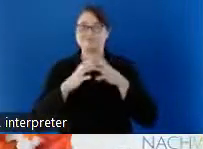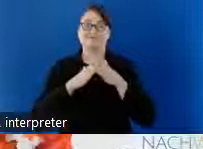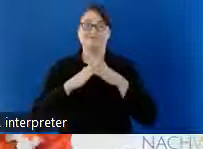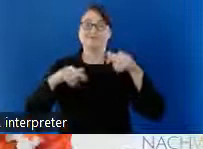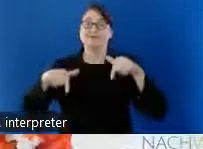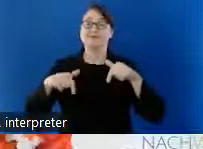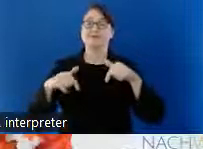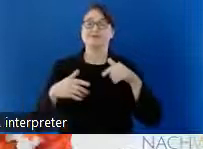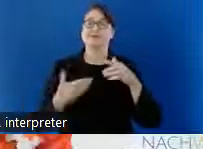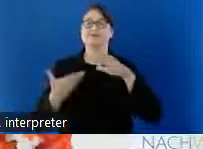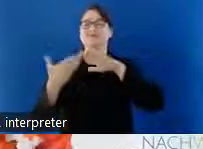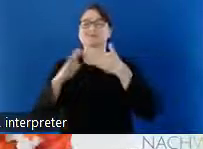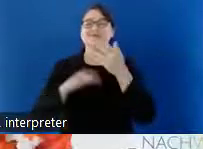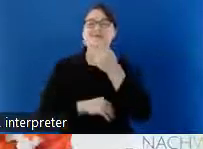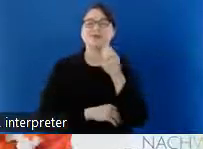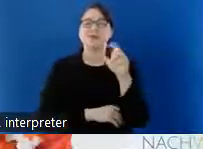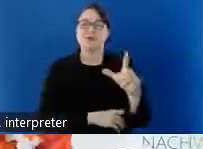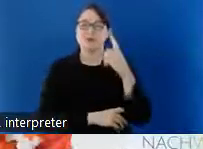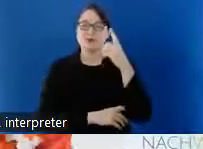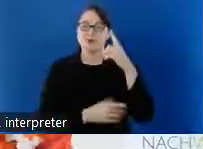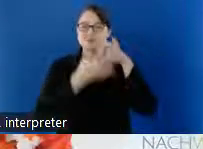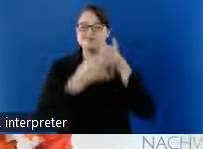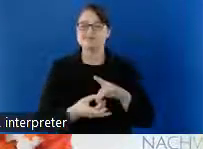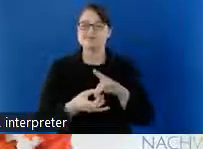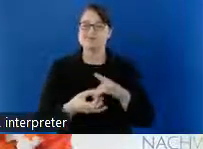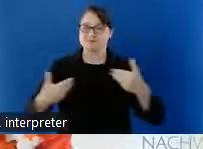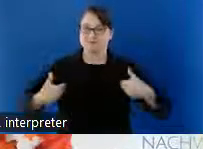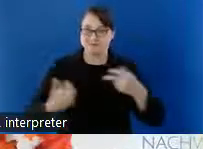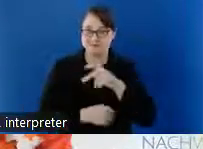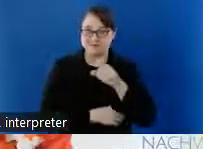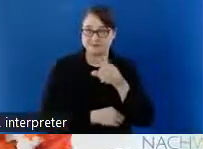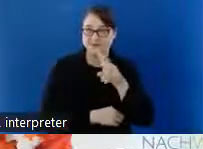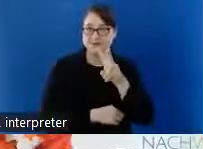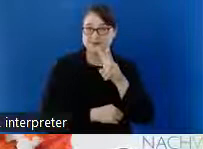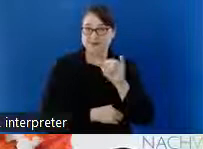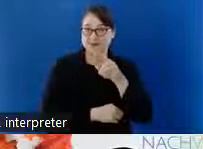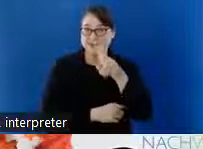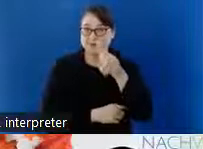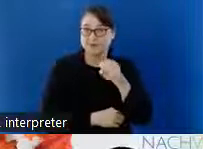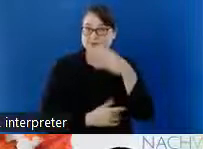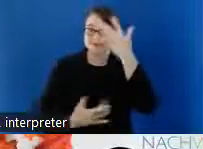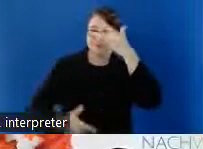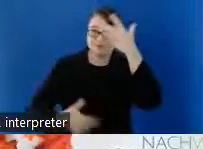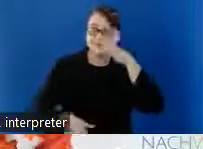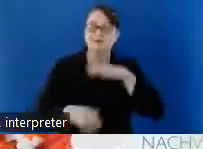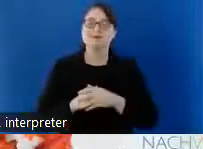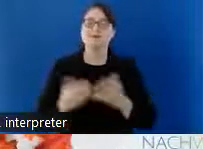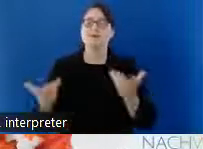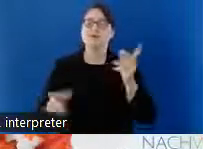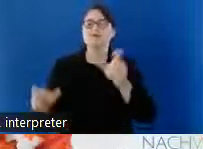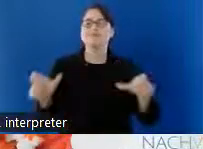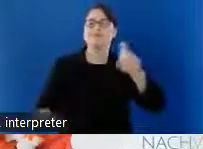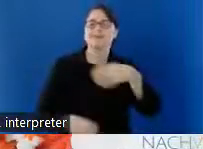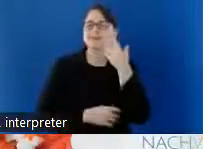the monkeypox virus and what folks need to know to respond and help communities. We